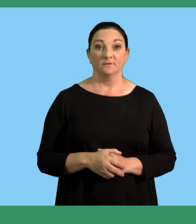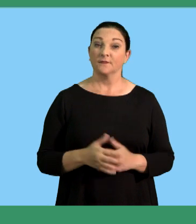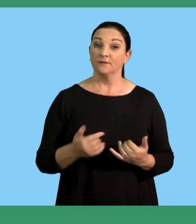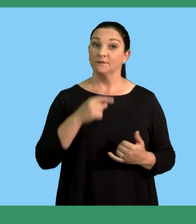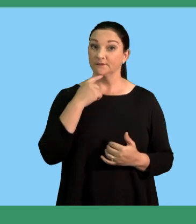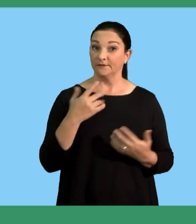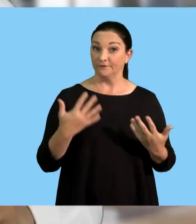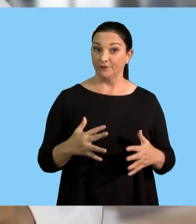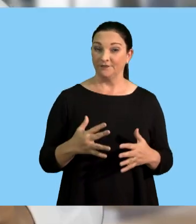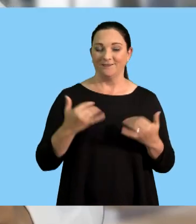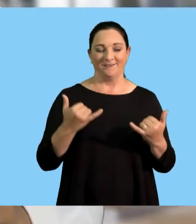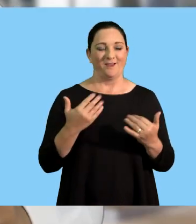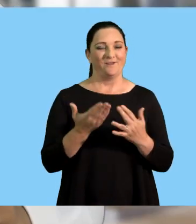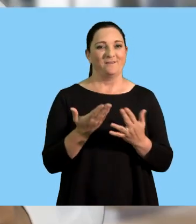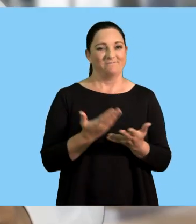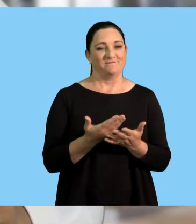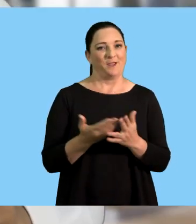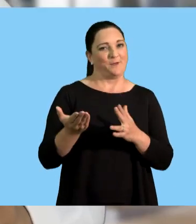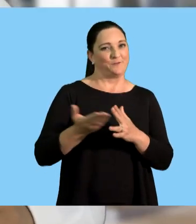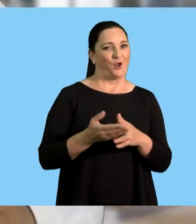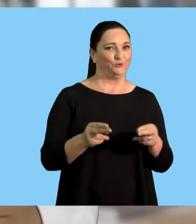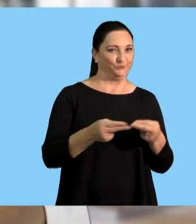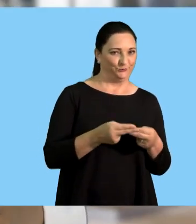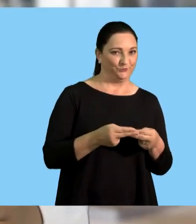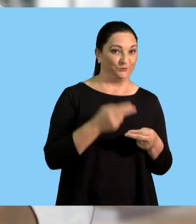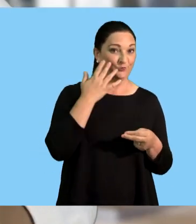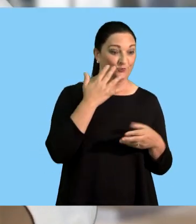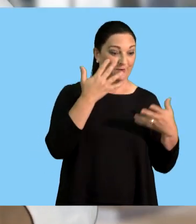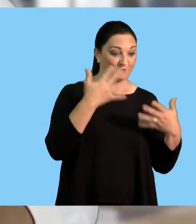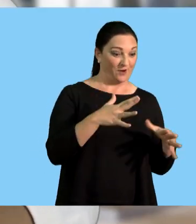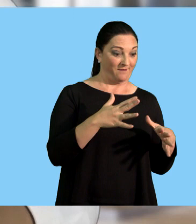Now, with that being said, let us take a short break and we